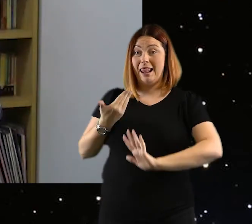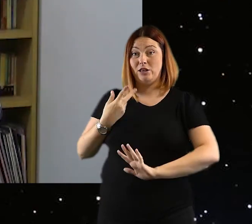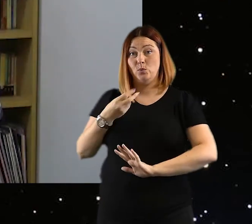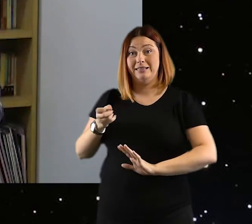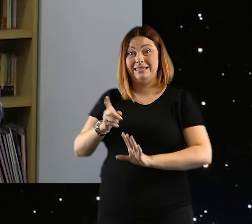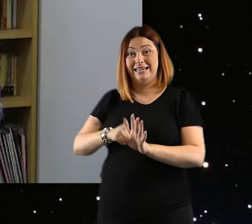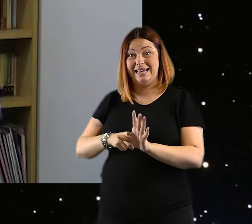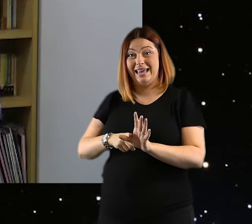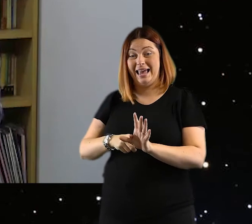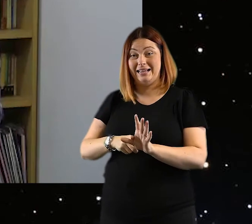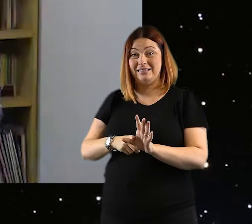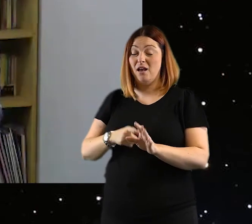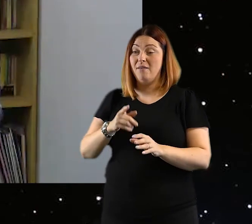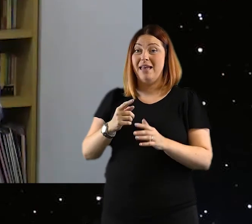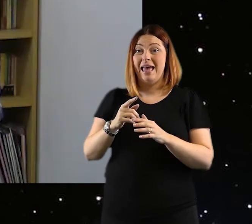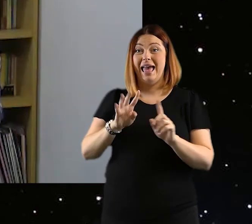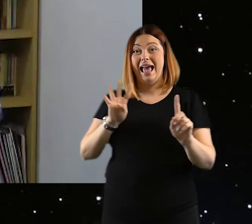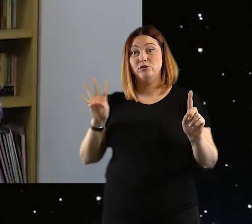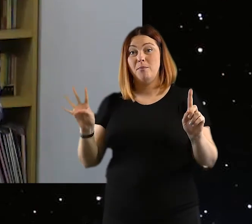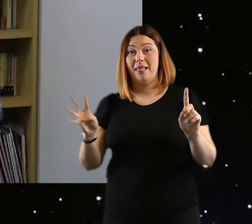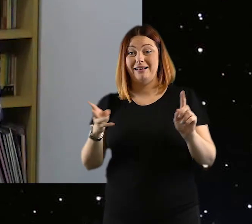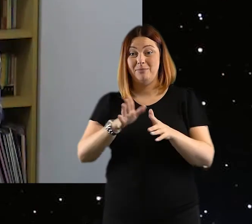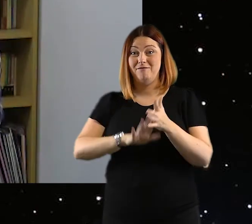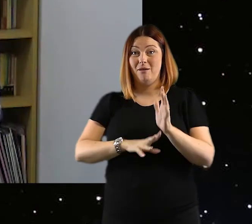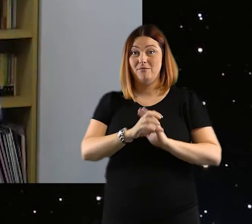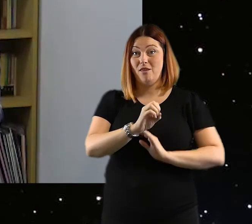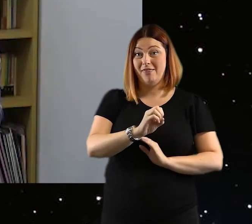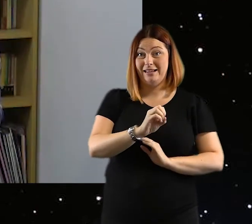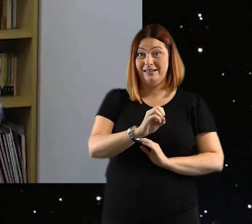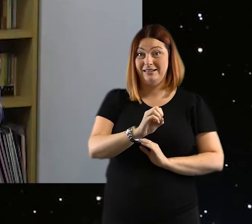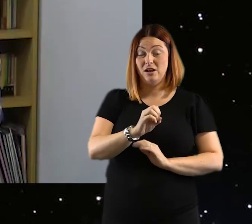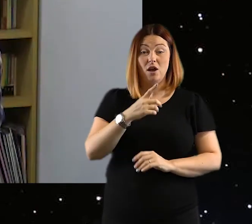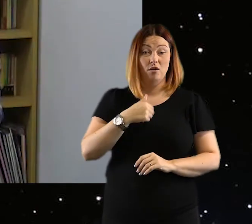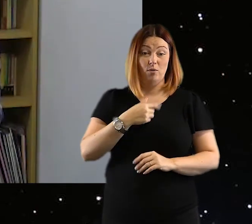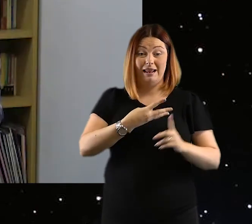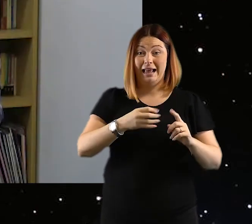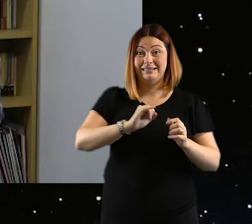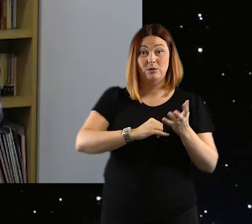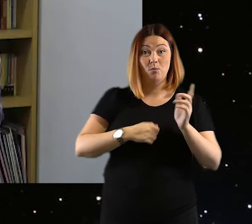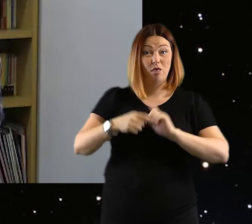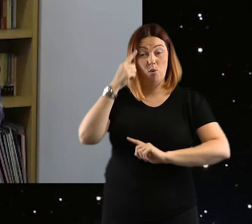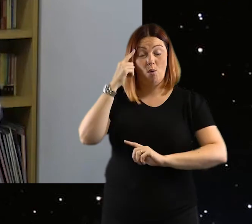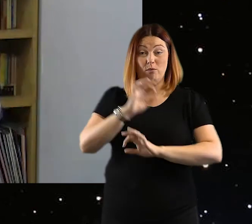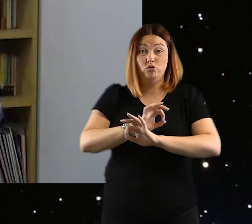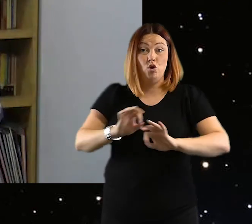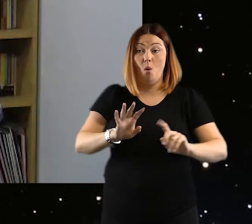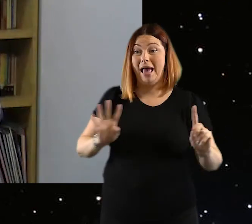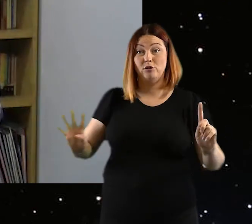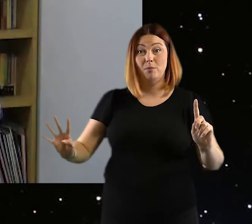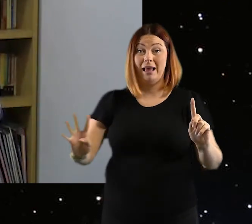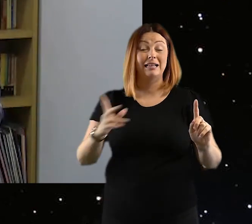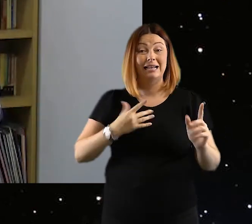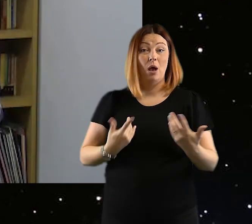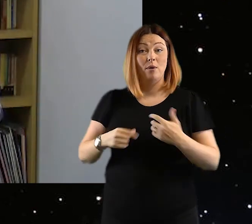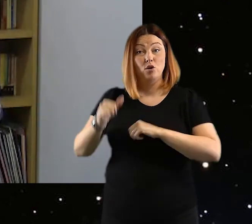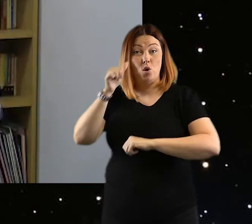early numbers. So we in the past 20 years, the field of exoplanets has grown from nothing. So when I was at school in the 90s, we